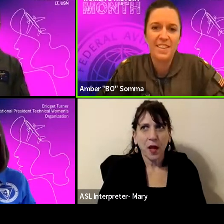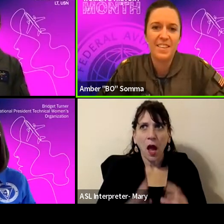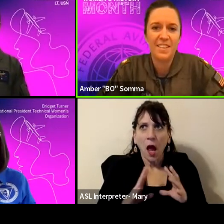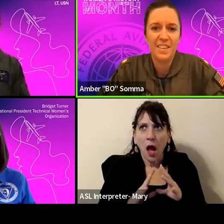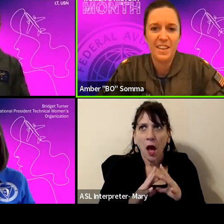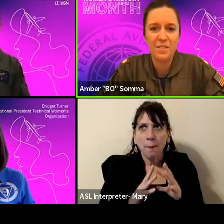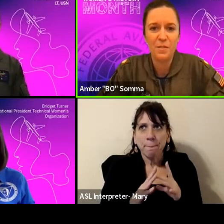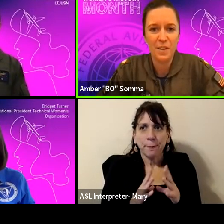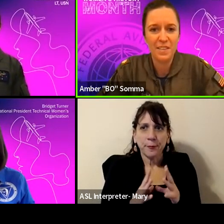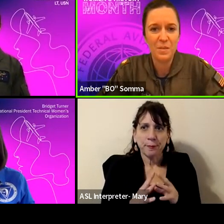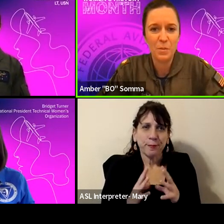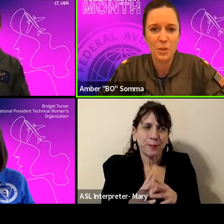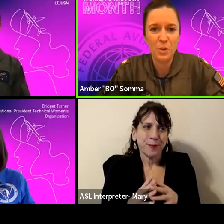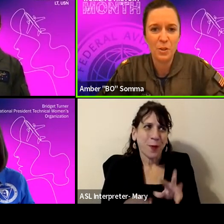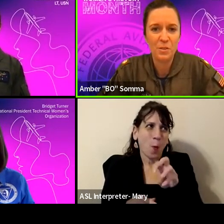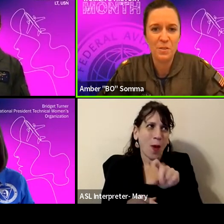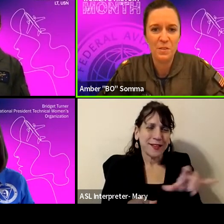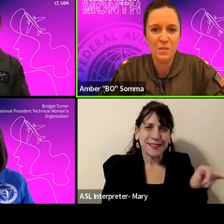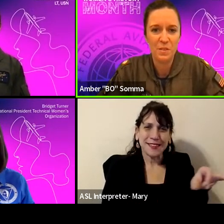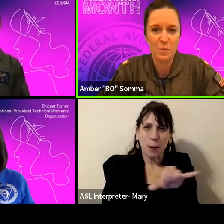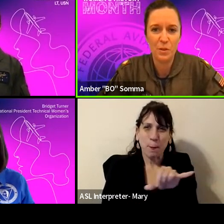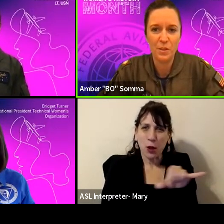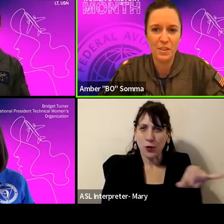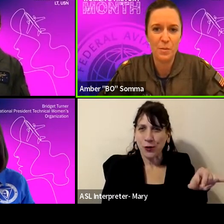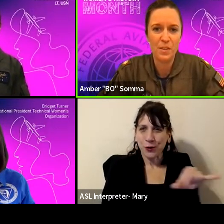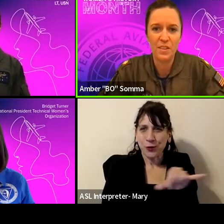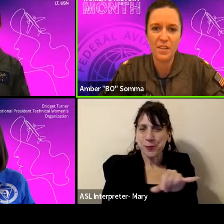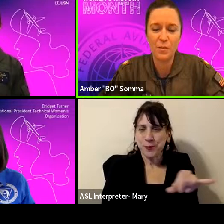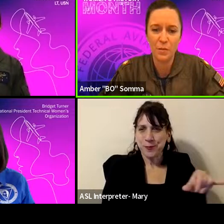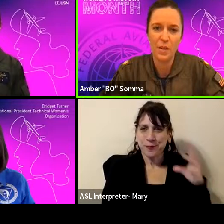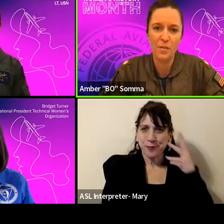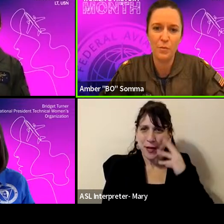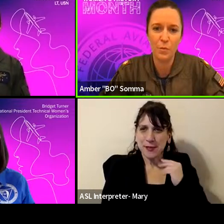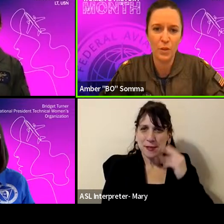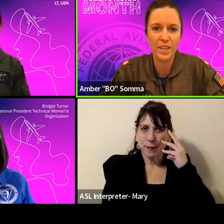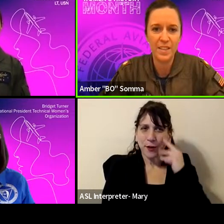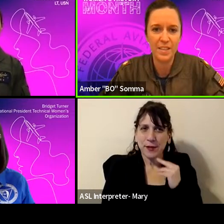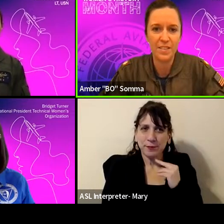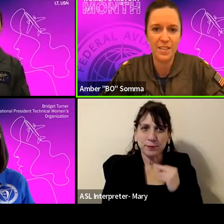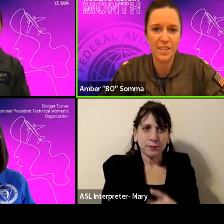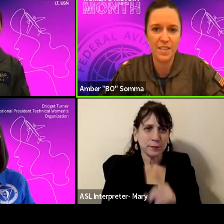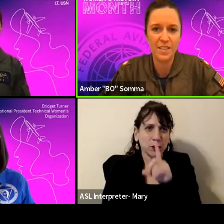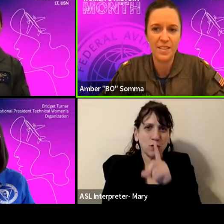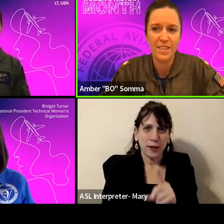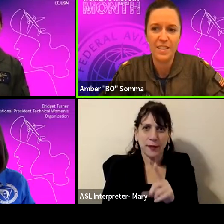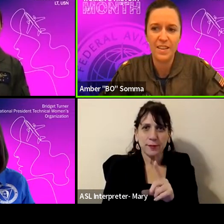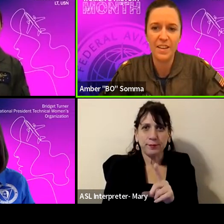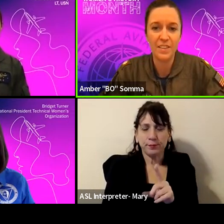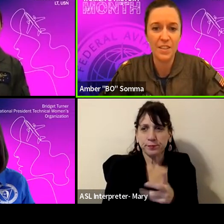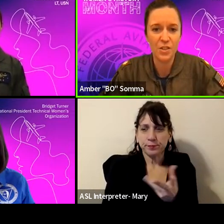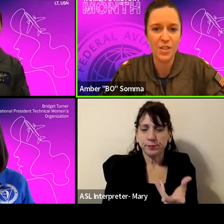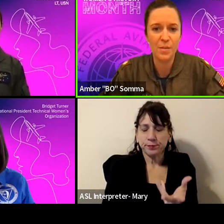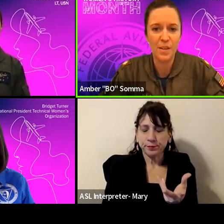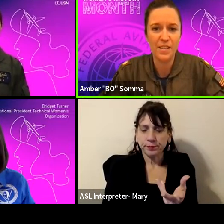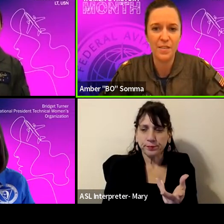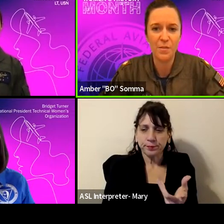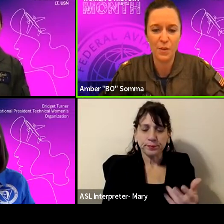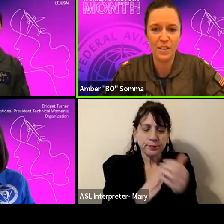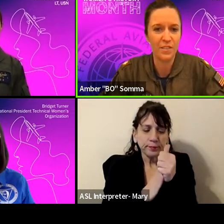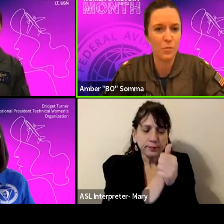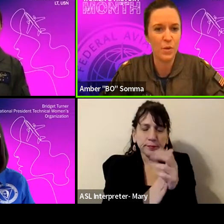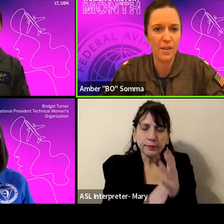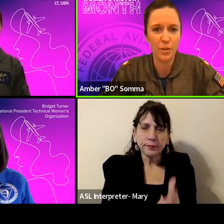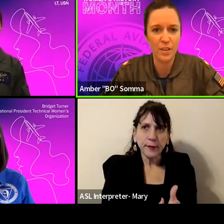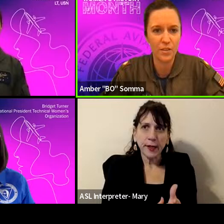Well, kind of a similar experience there of really, it is the leadership. And